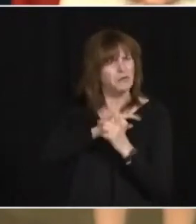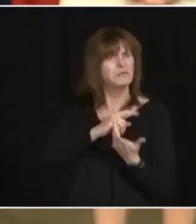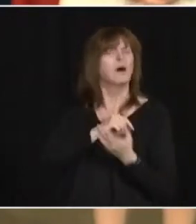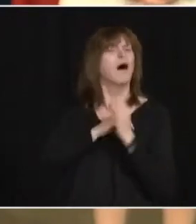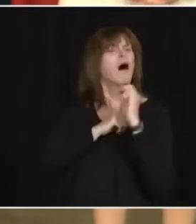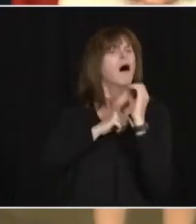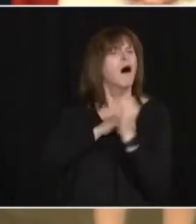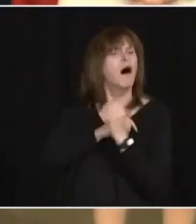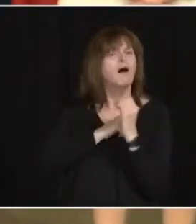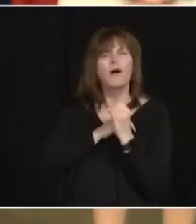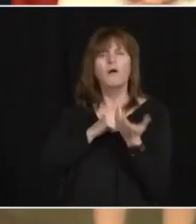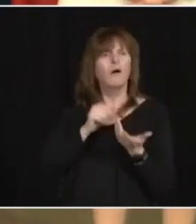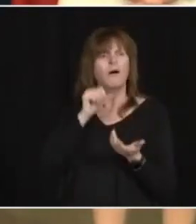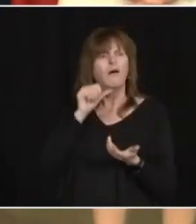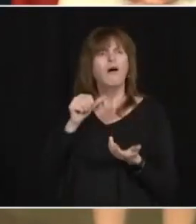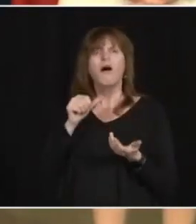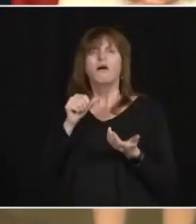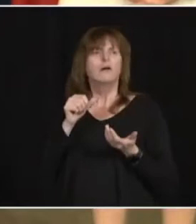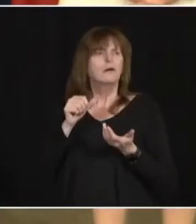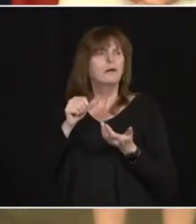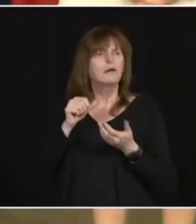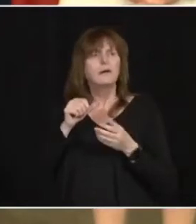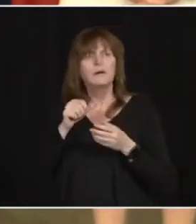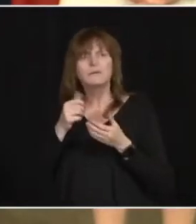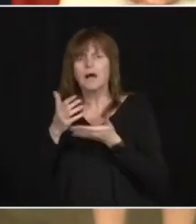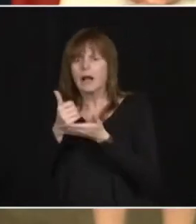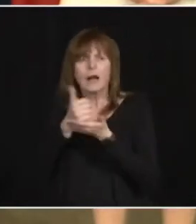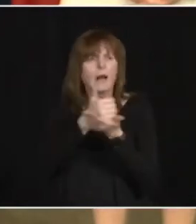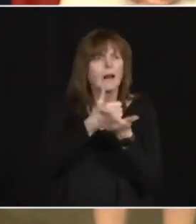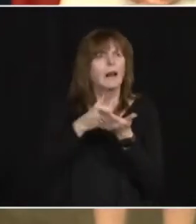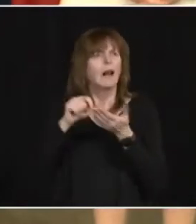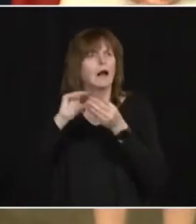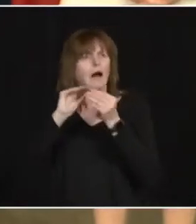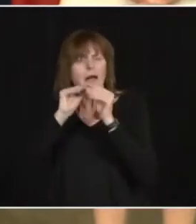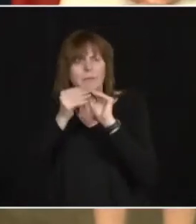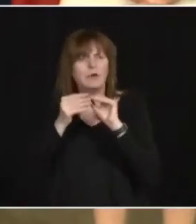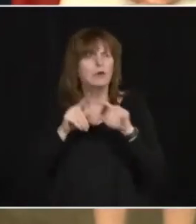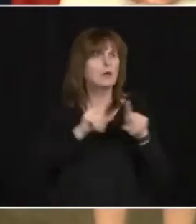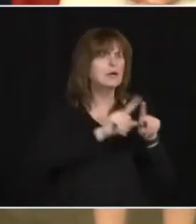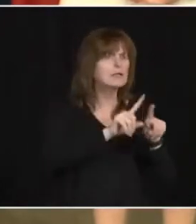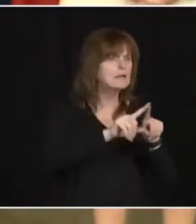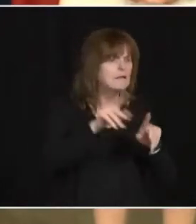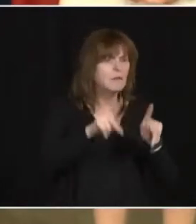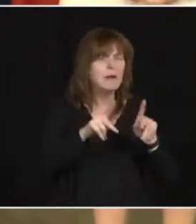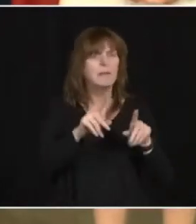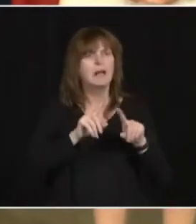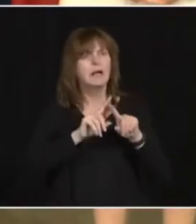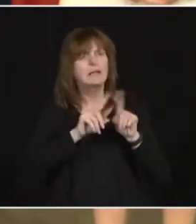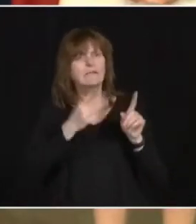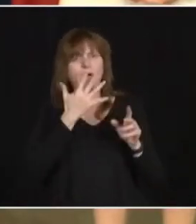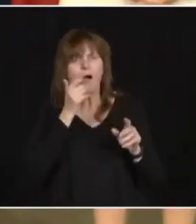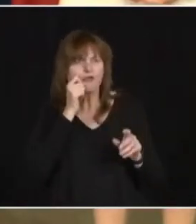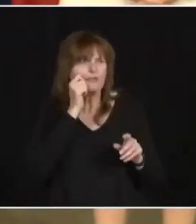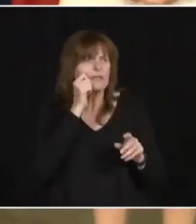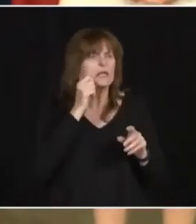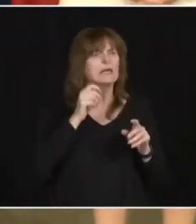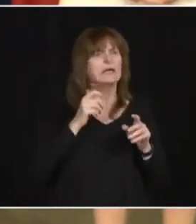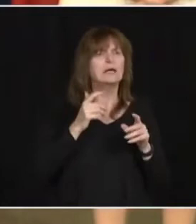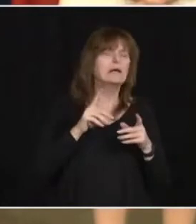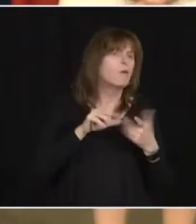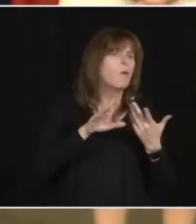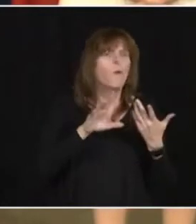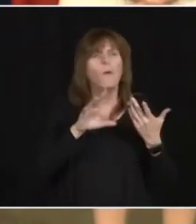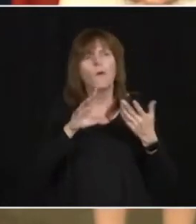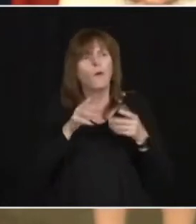on people, on the numbers being impacted by COVID-19, nor is the province collecting data per postal